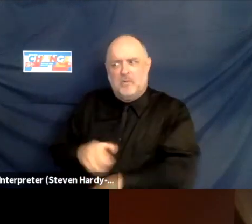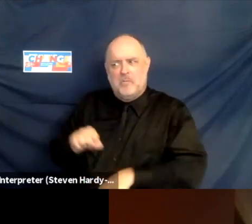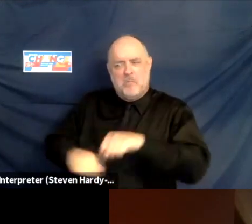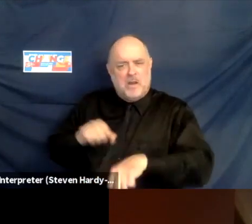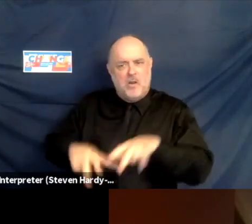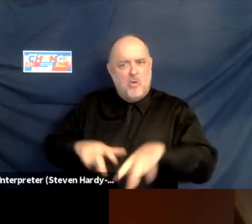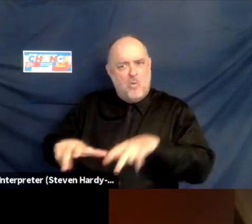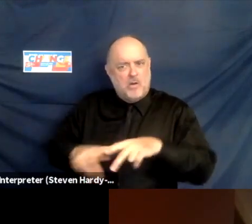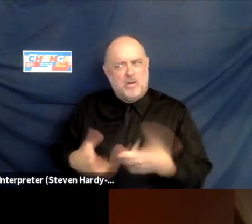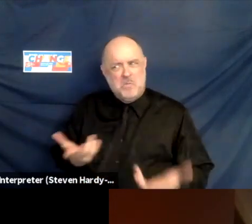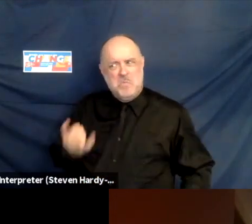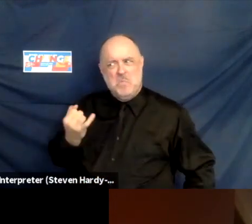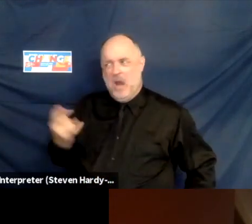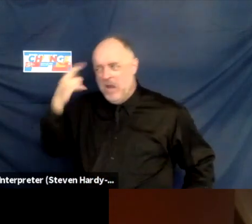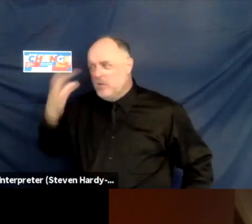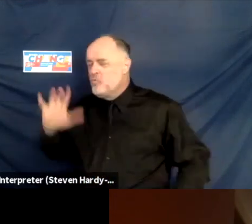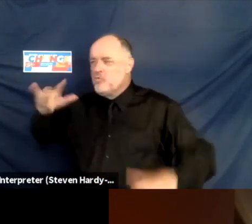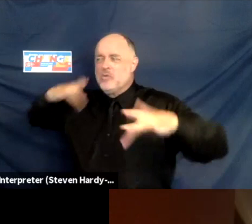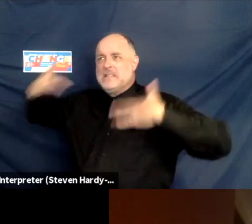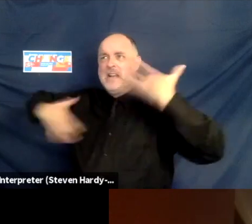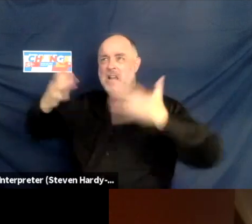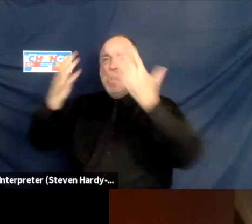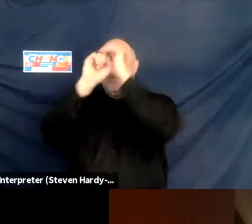got a really exciting idea that could help